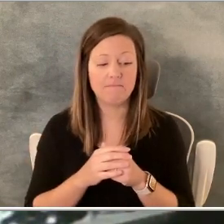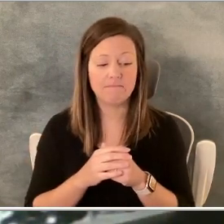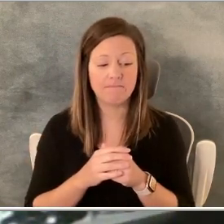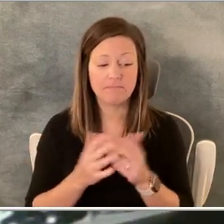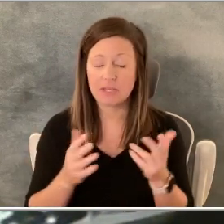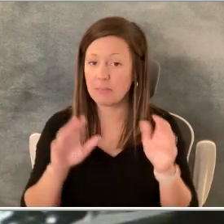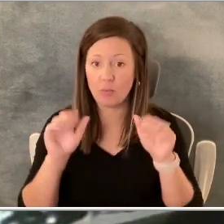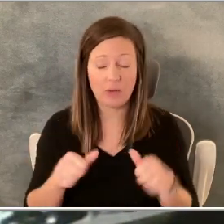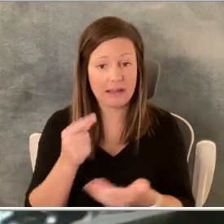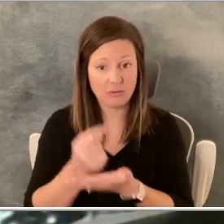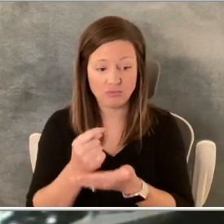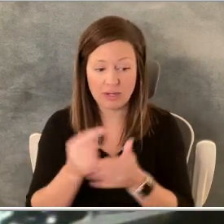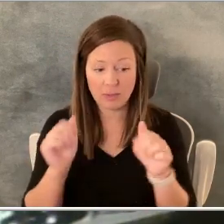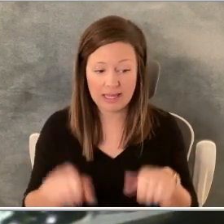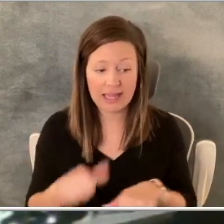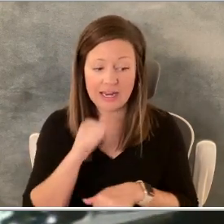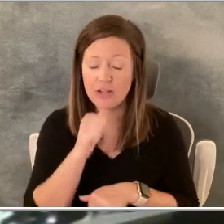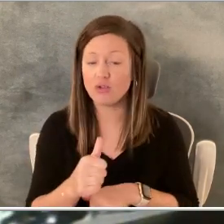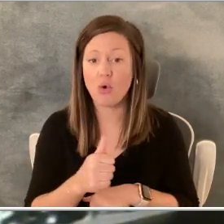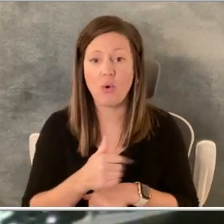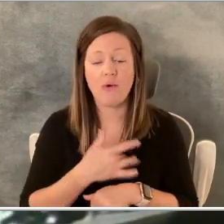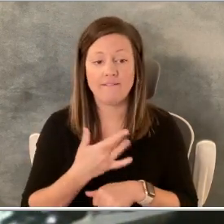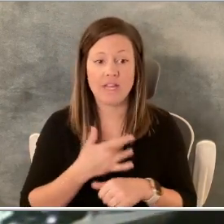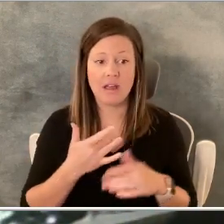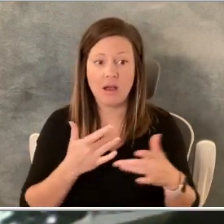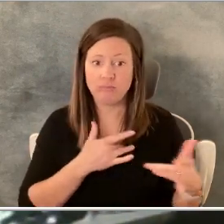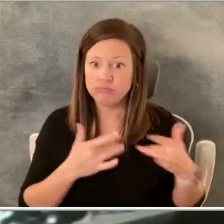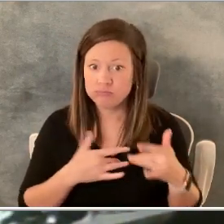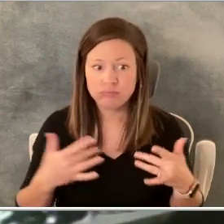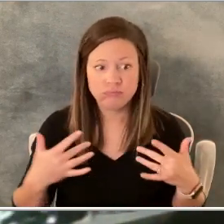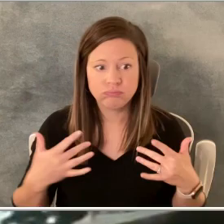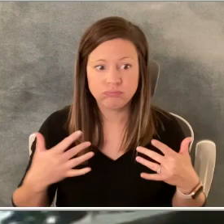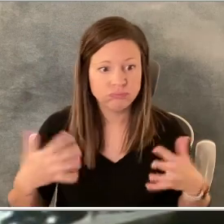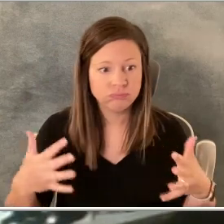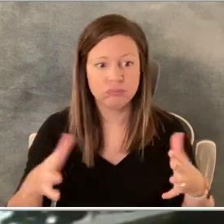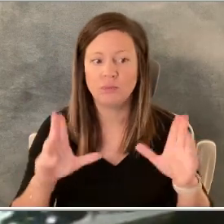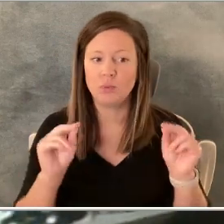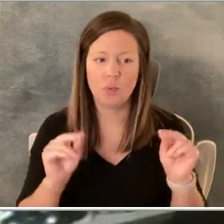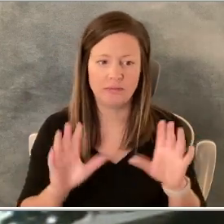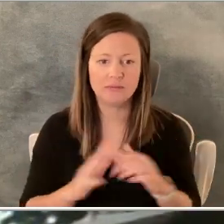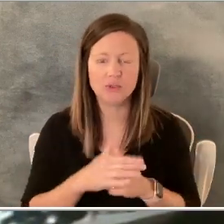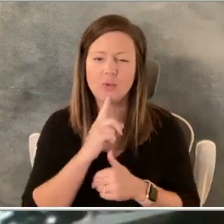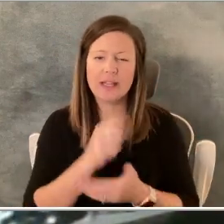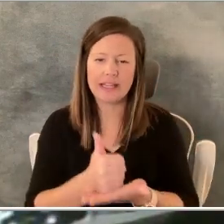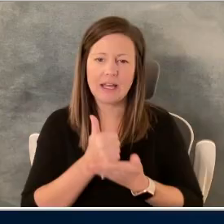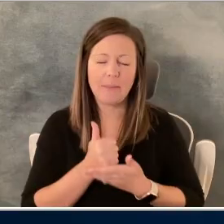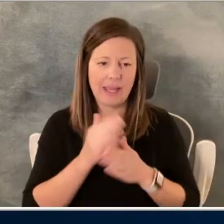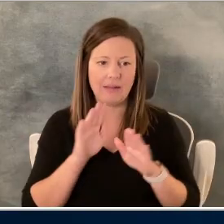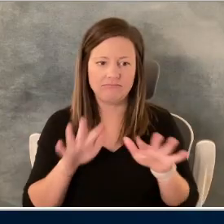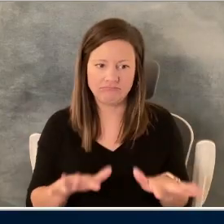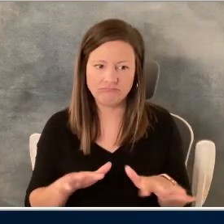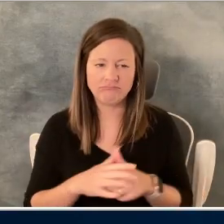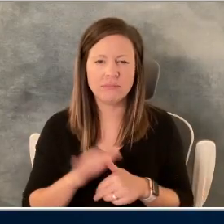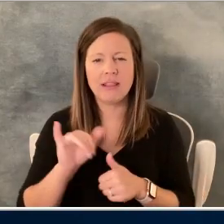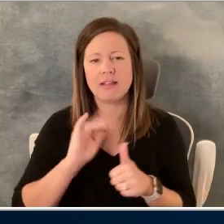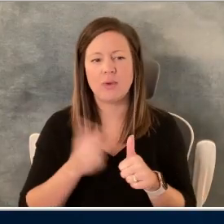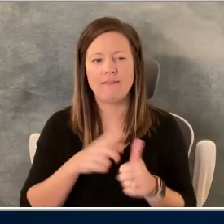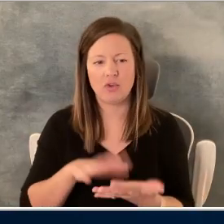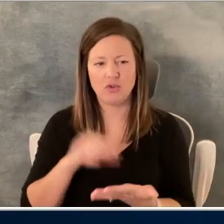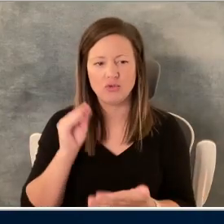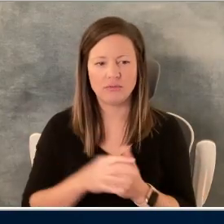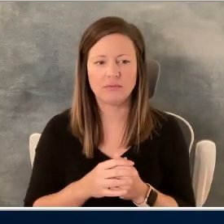it, and not to be alarmed. He was very calming for me. So yeah, that's when I first found out. Ken, you had